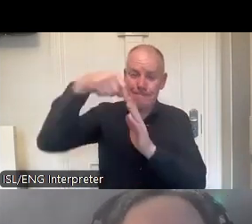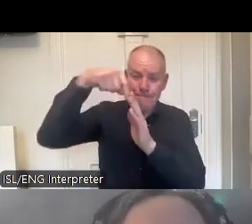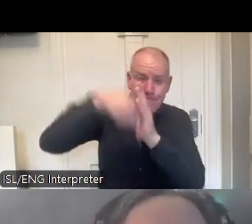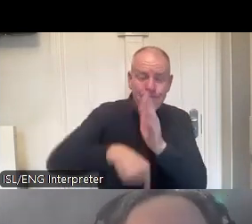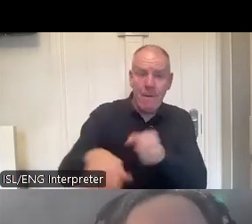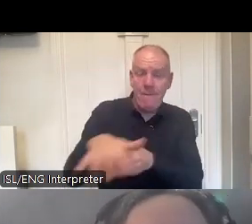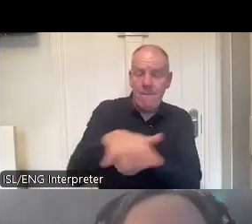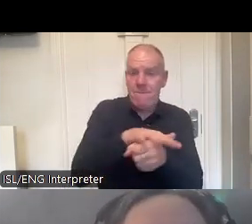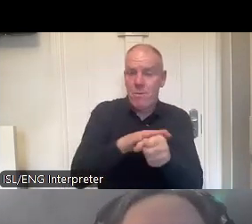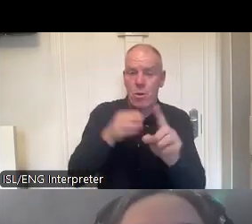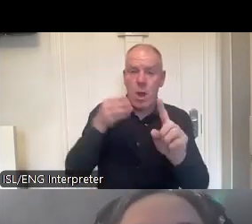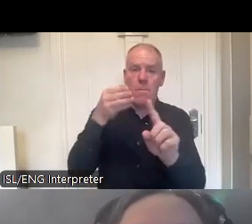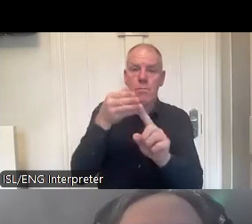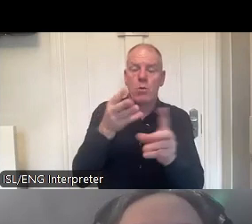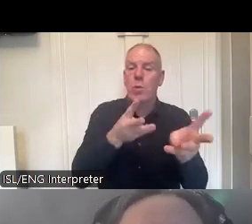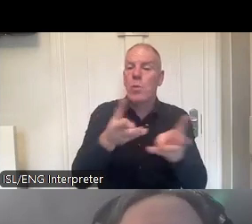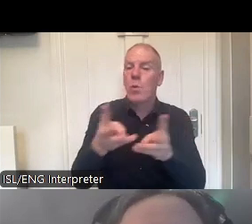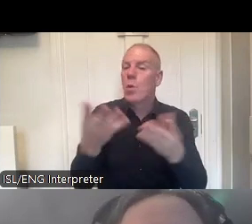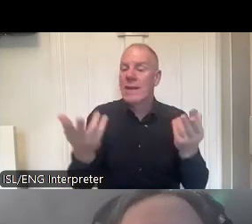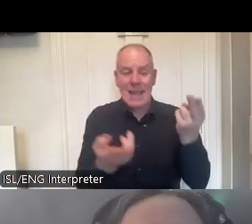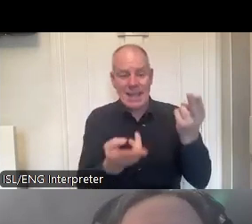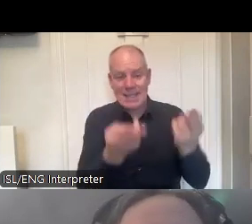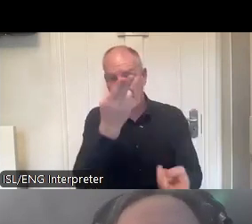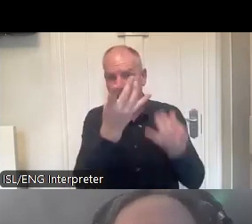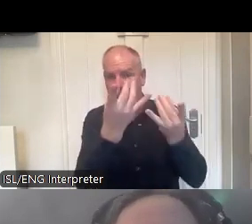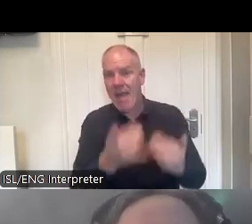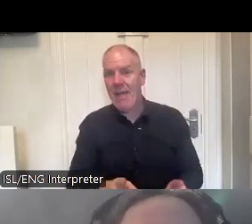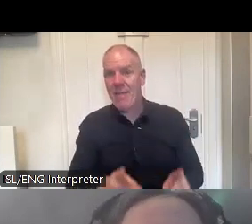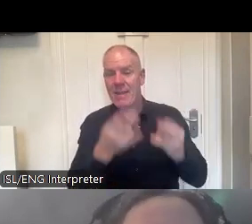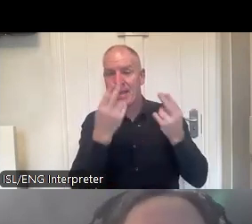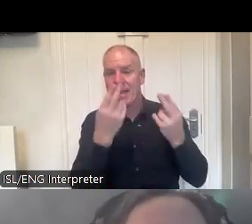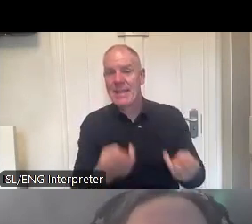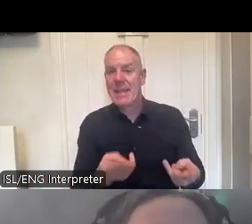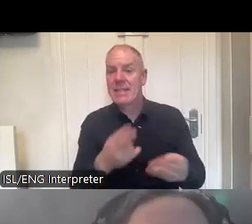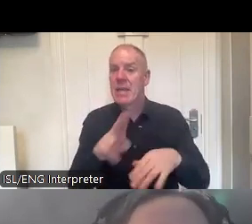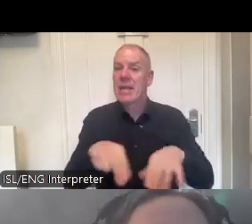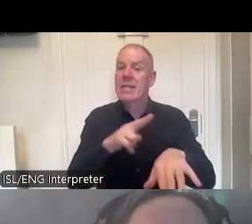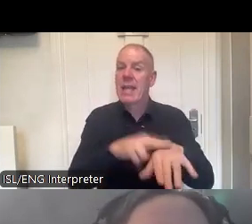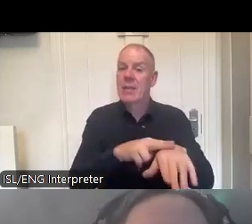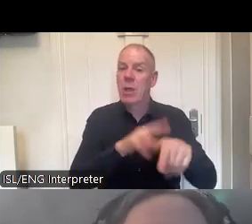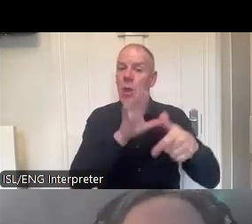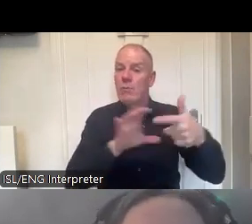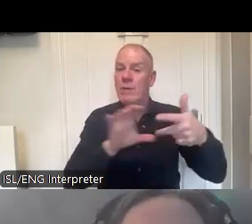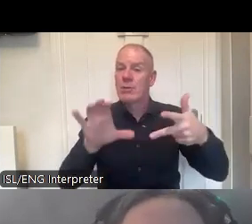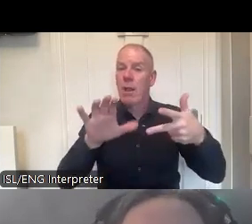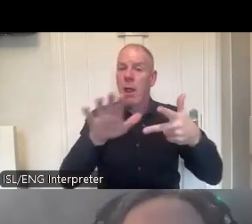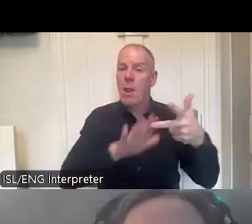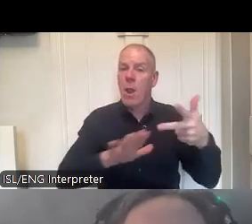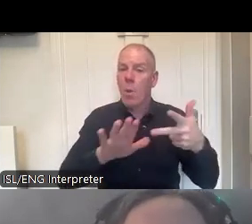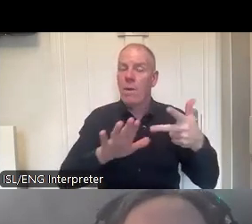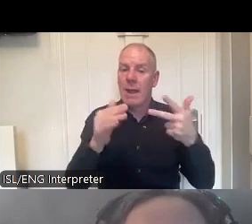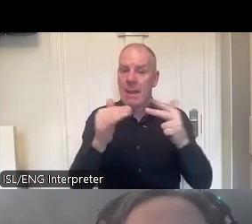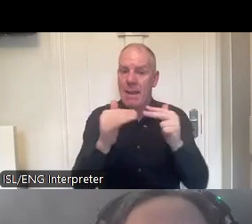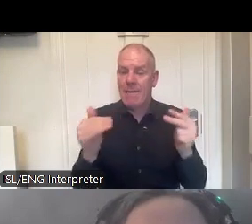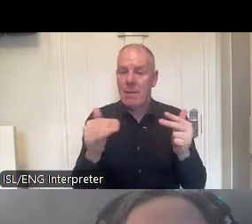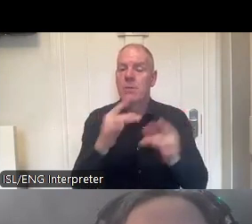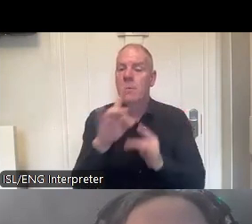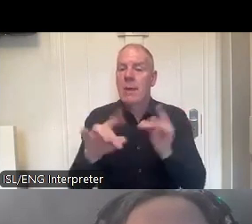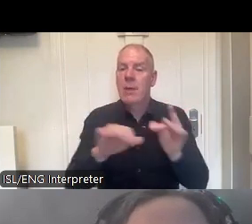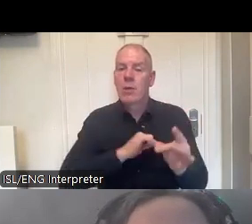approach to the assessment of health needs at national, regional or local level to support decision makers in health